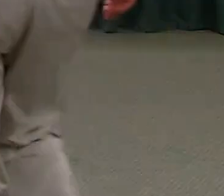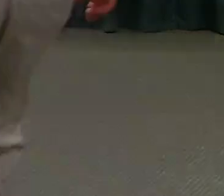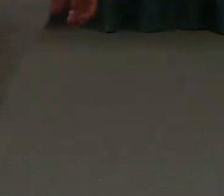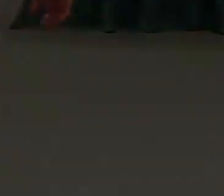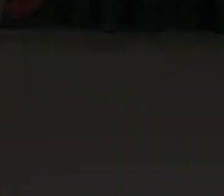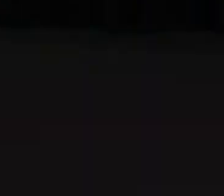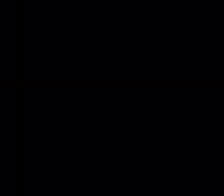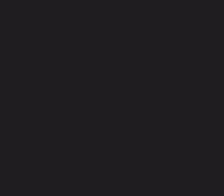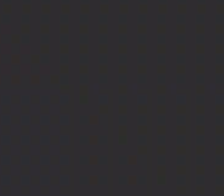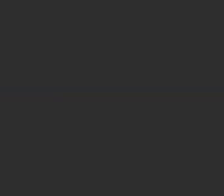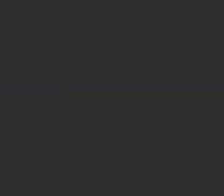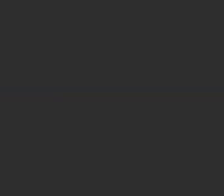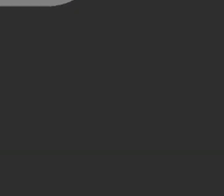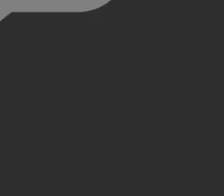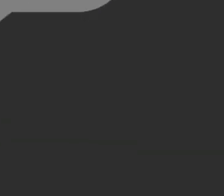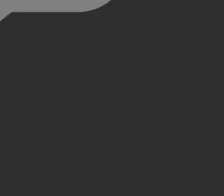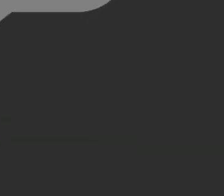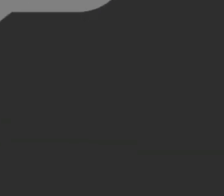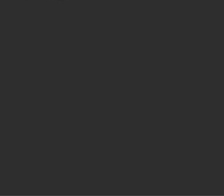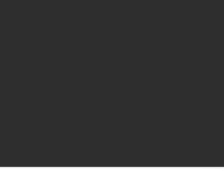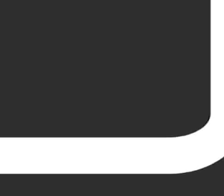thank you very much